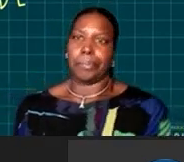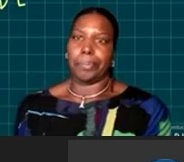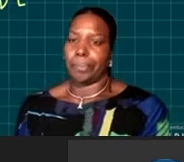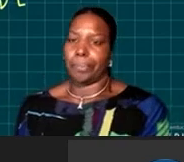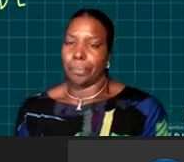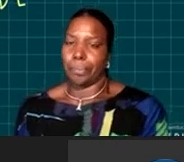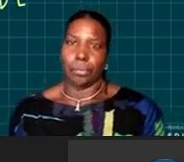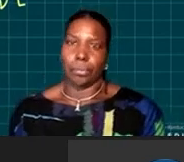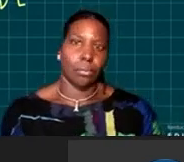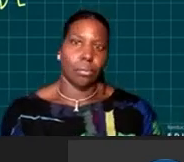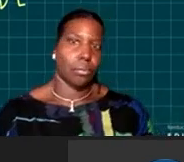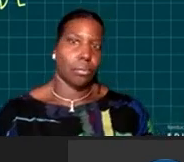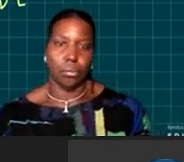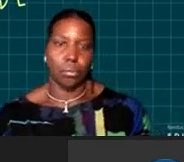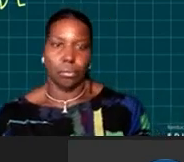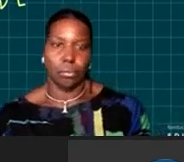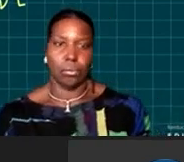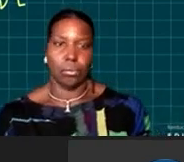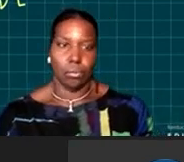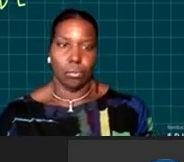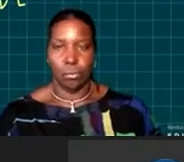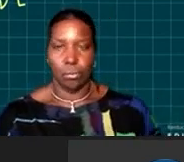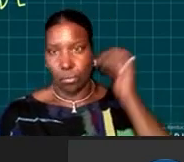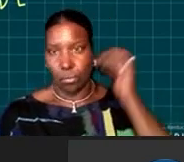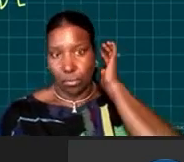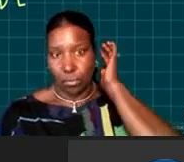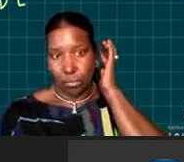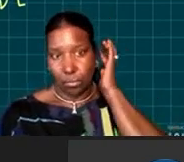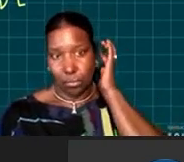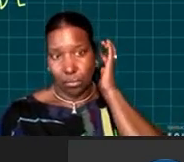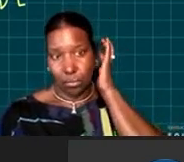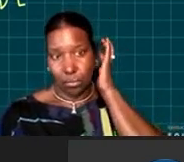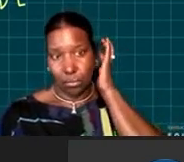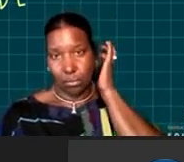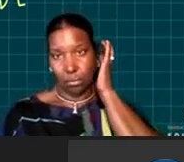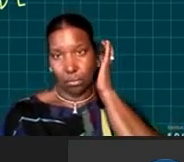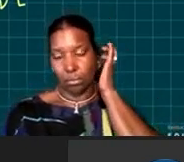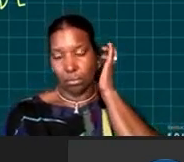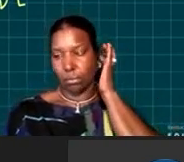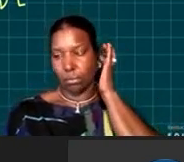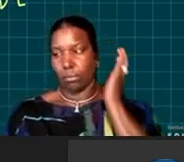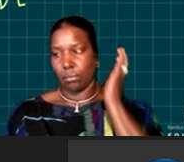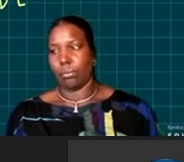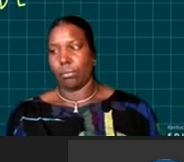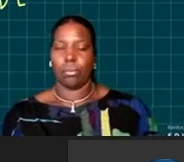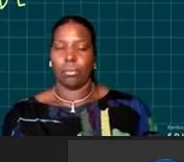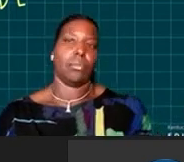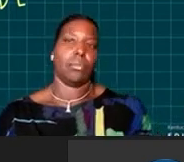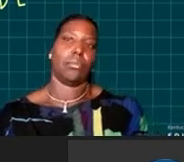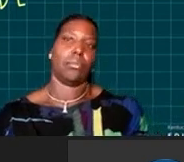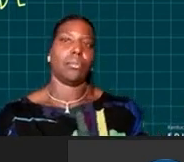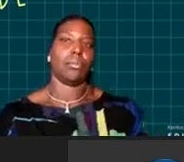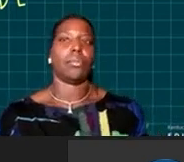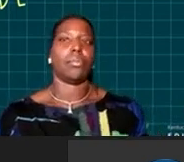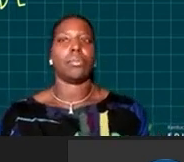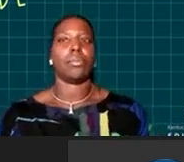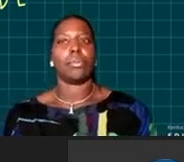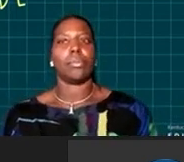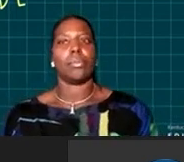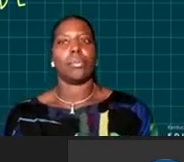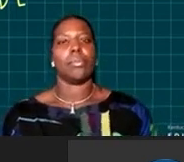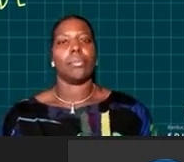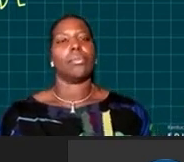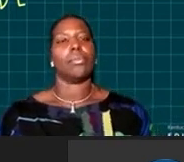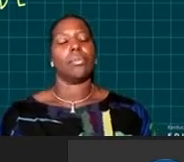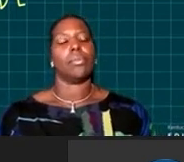anything above and beyond that in terms of interest or finance charges, you must cover yourself out of district funds.